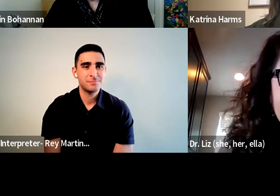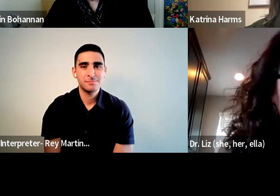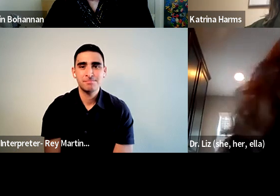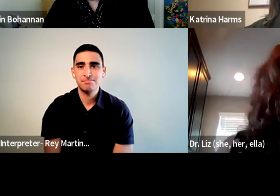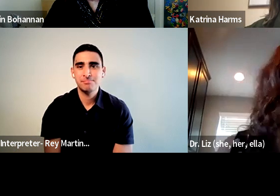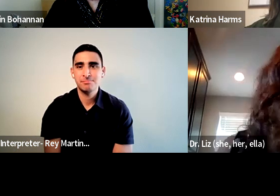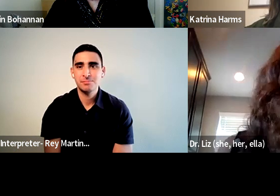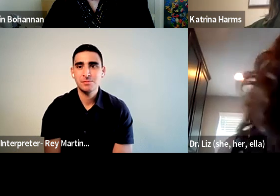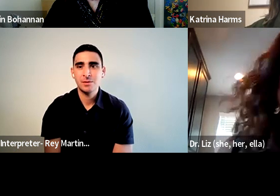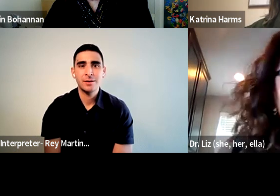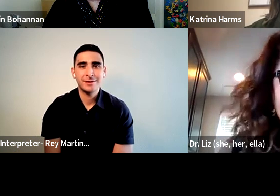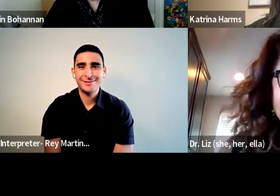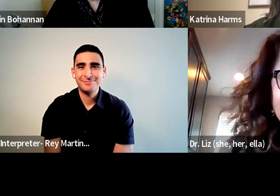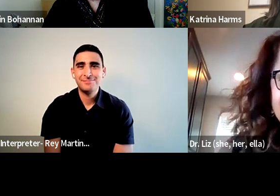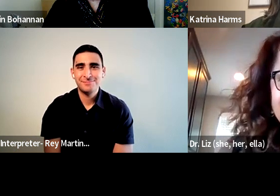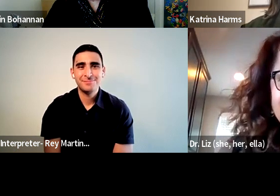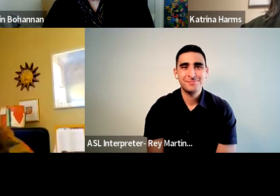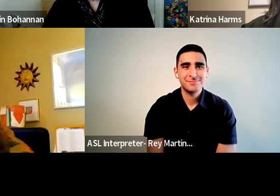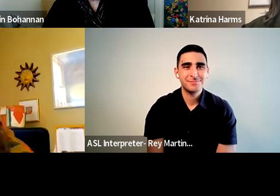Thanks, everybody, for your patience.